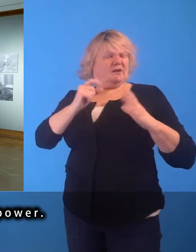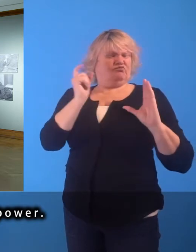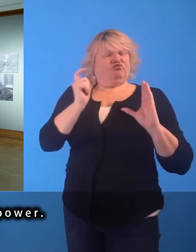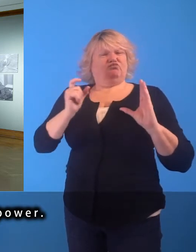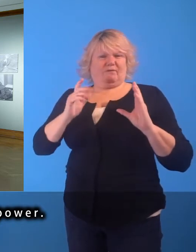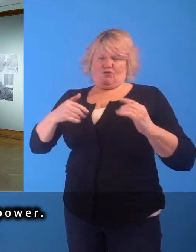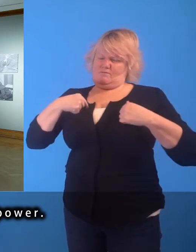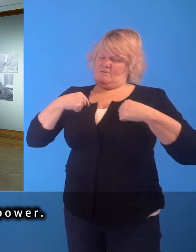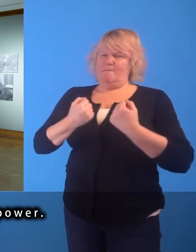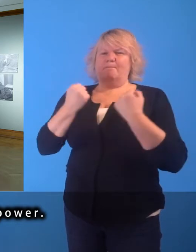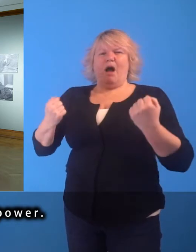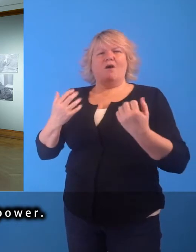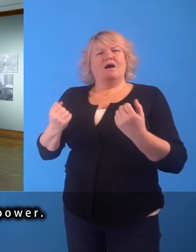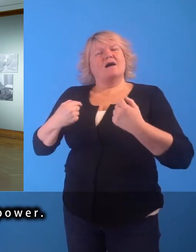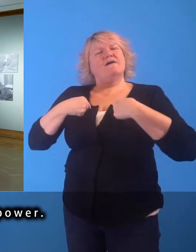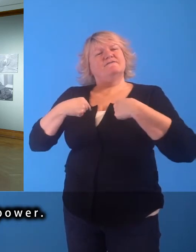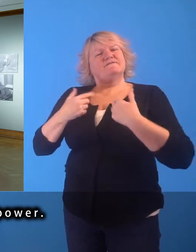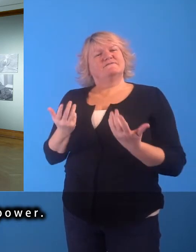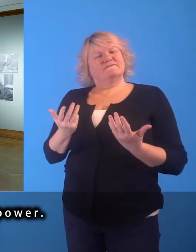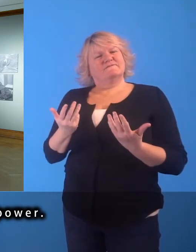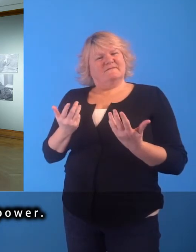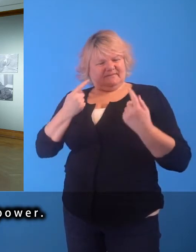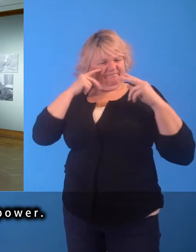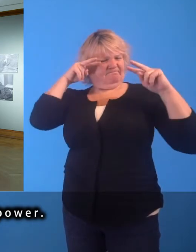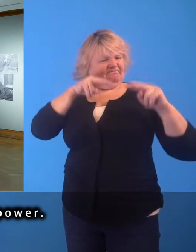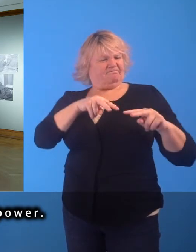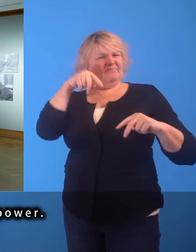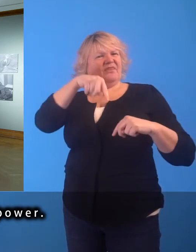often taken from a position of power.